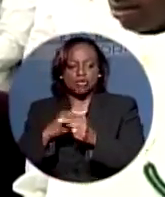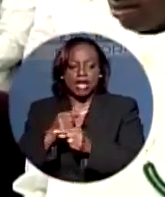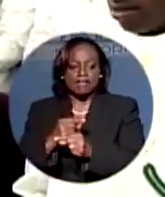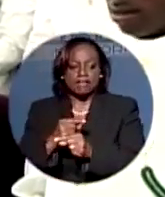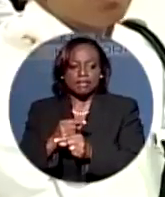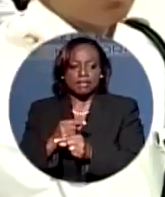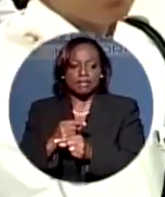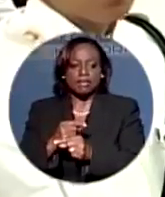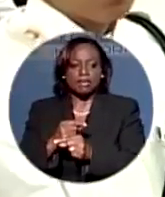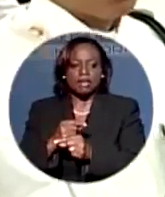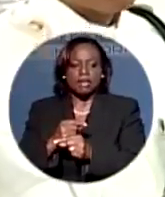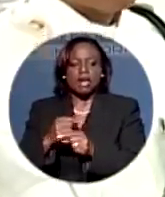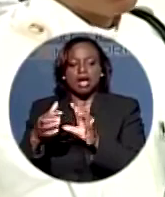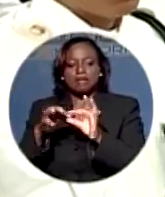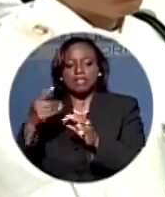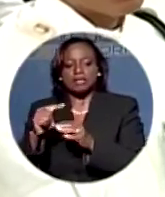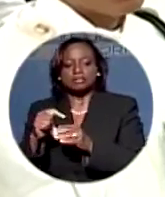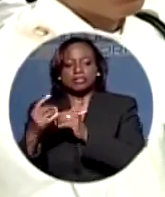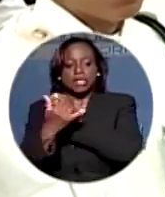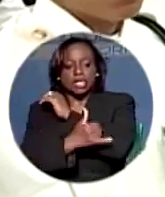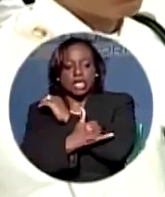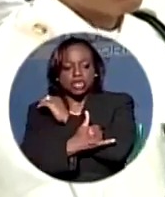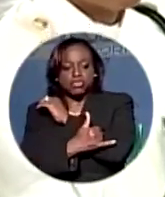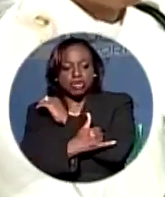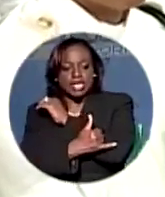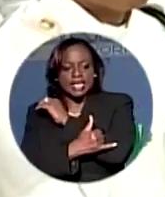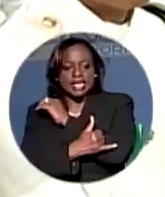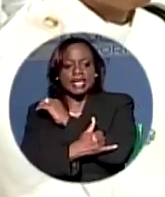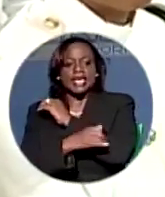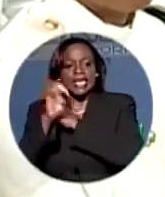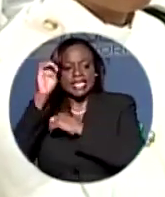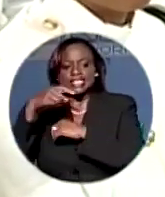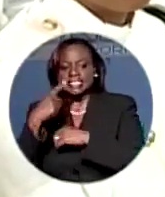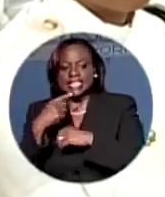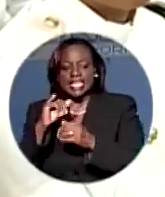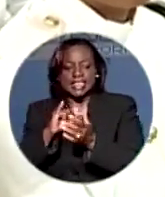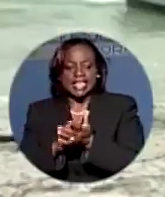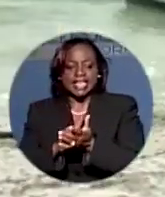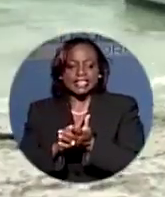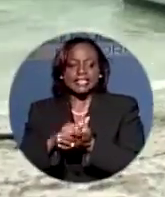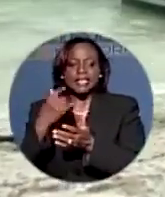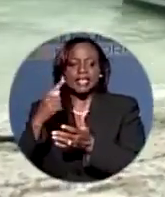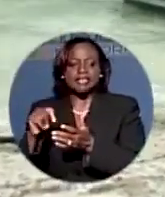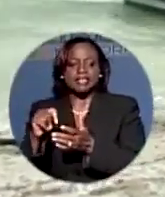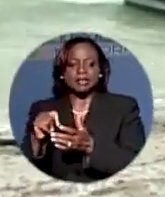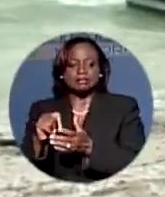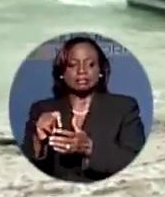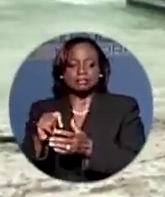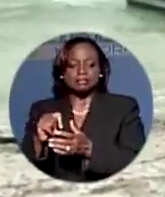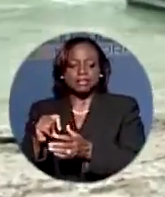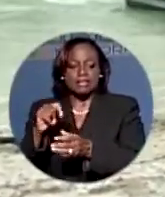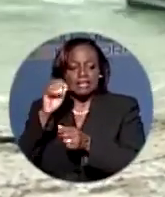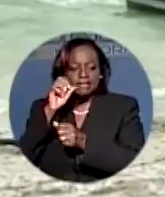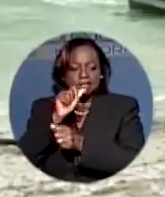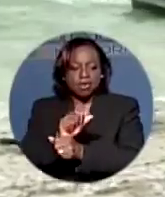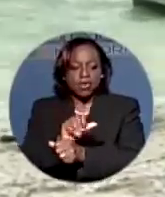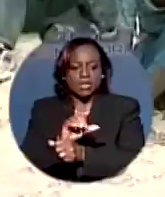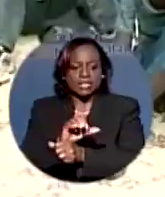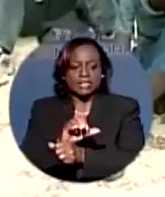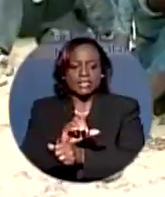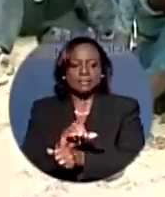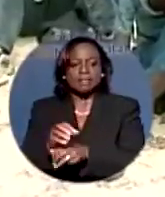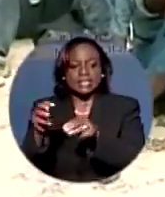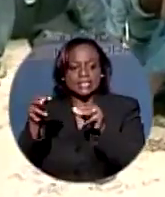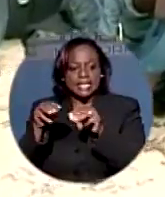challenges border protection management. However, he reiterated that the force maintains its success in patrolling